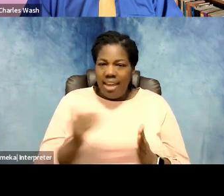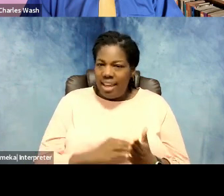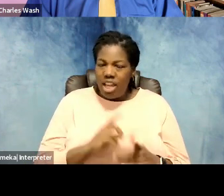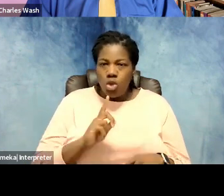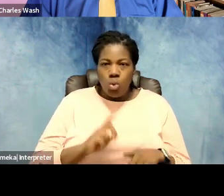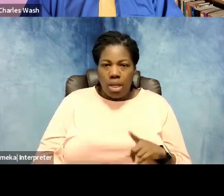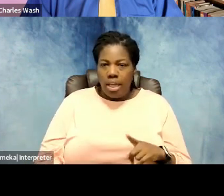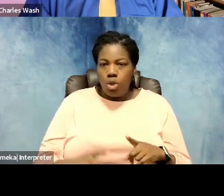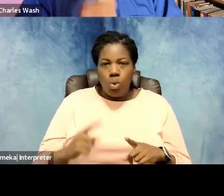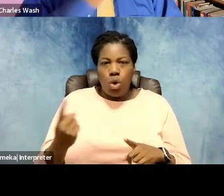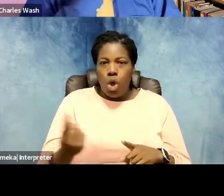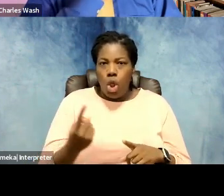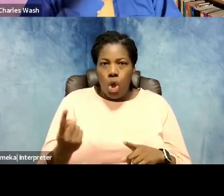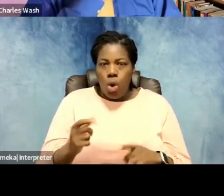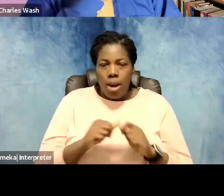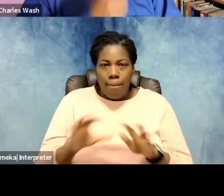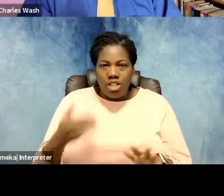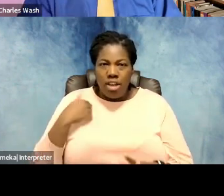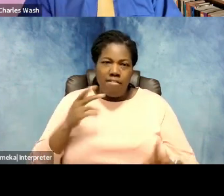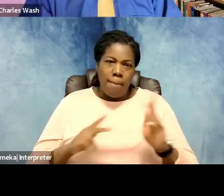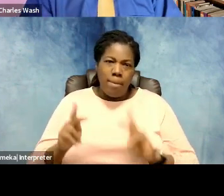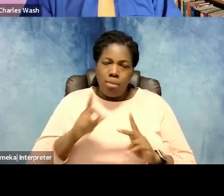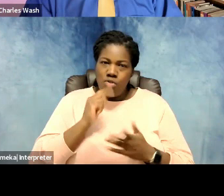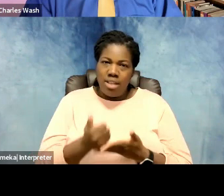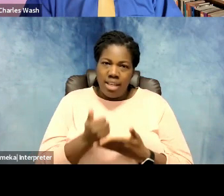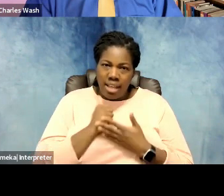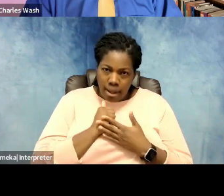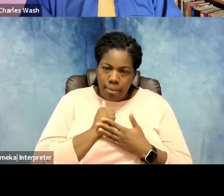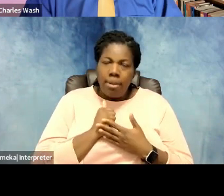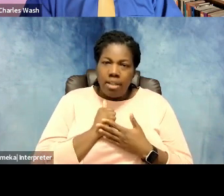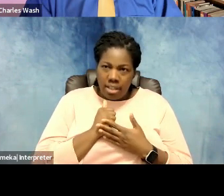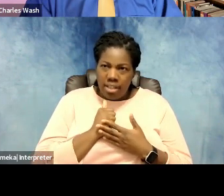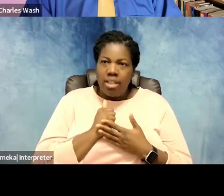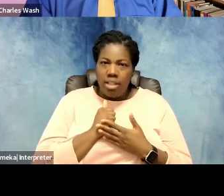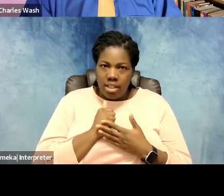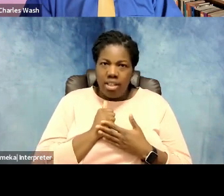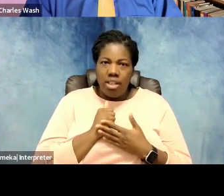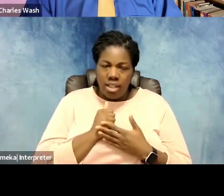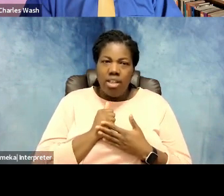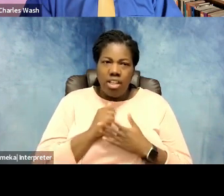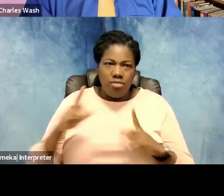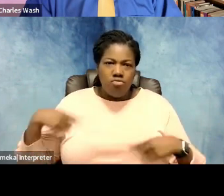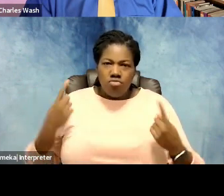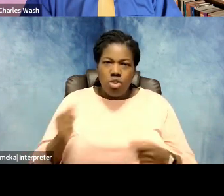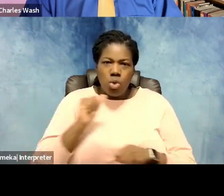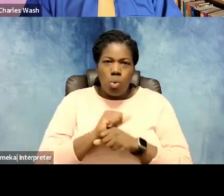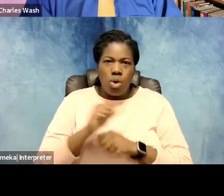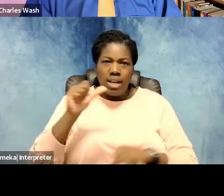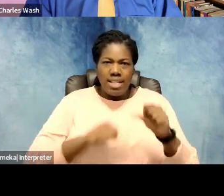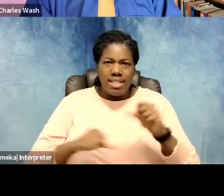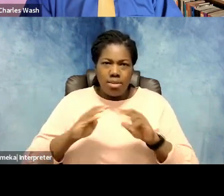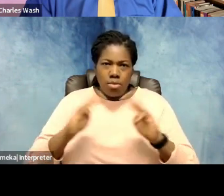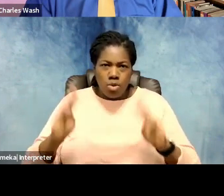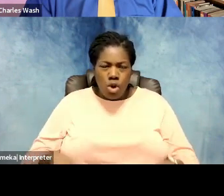it alone. And I'm very blessed to have individuals who have helped me get to where I am today, to be able to work at a science museum, right?